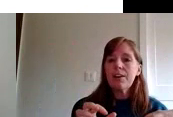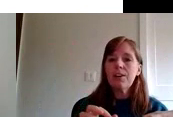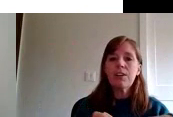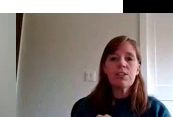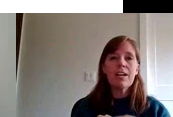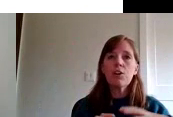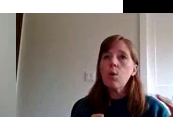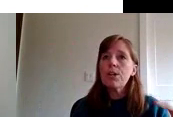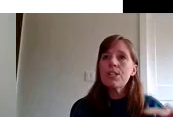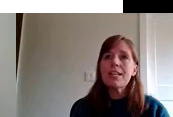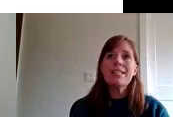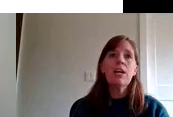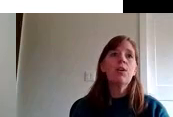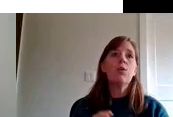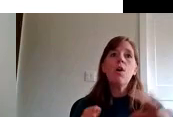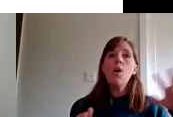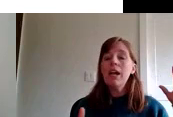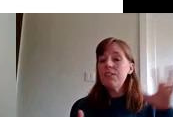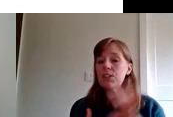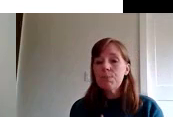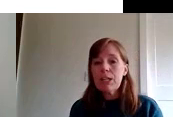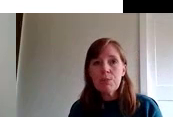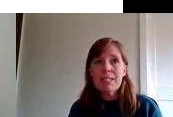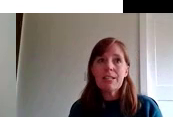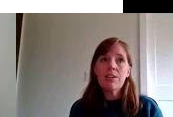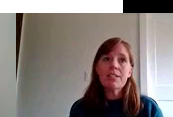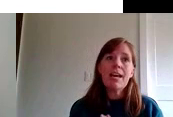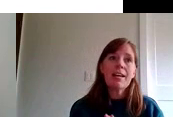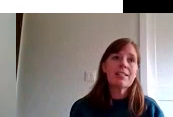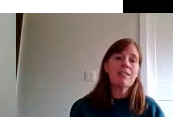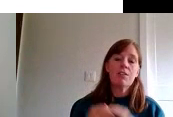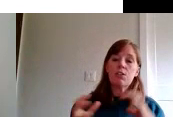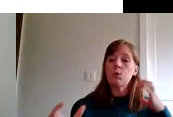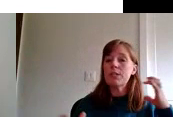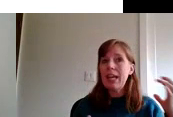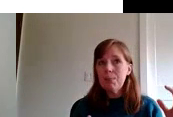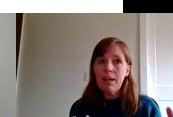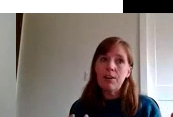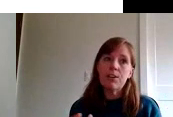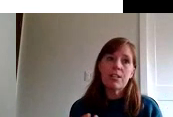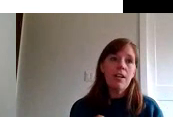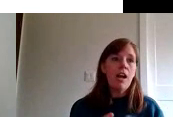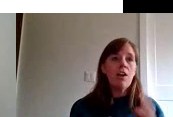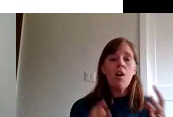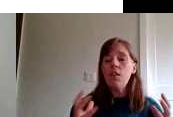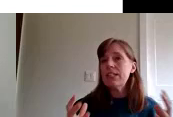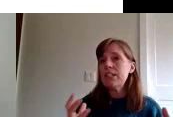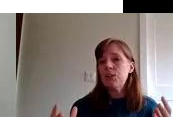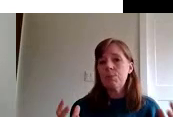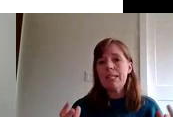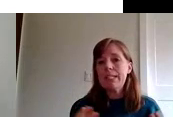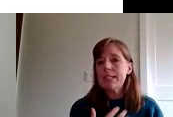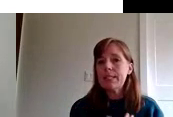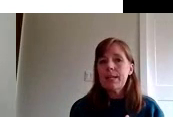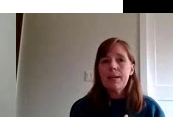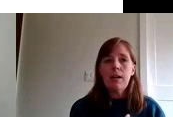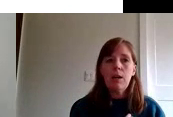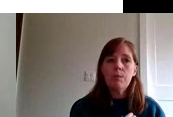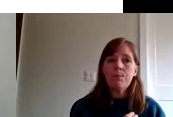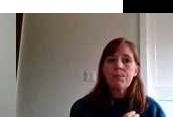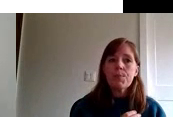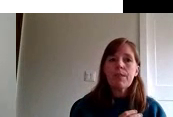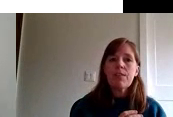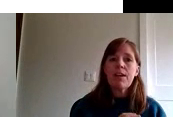your entire course and tell you if there's a picture missing alt text, if there's no table headers, and all these different